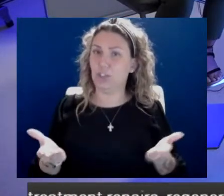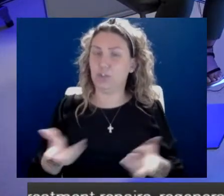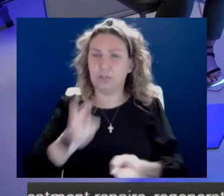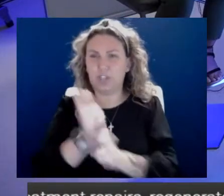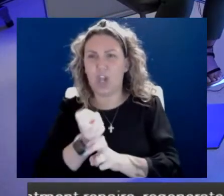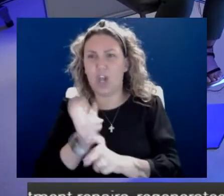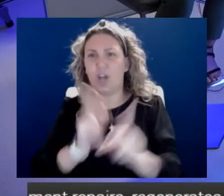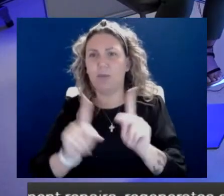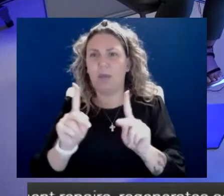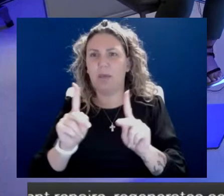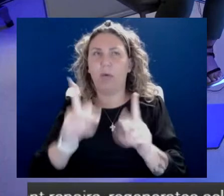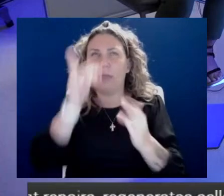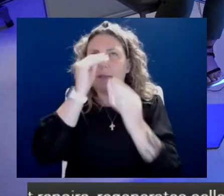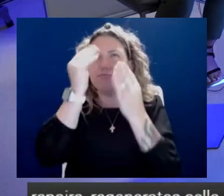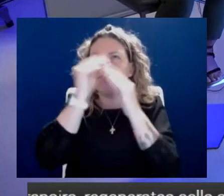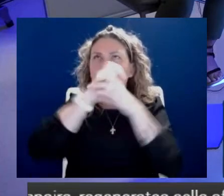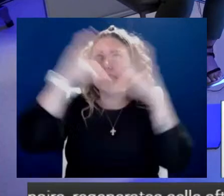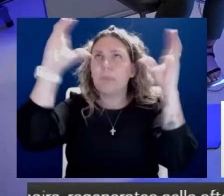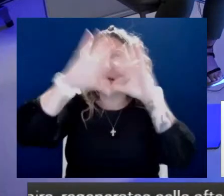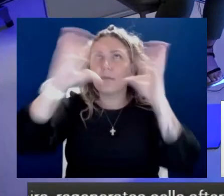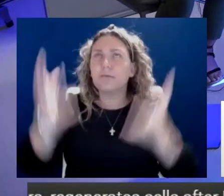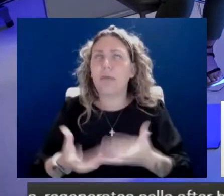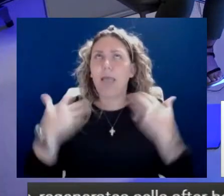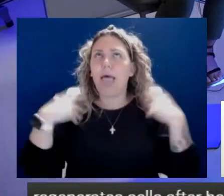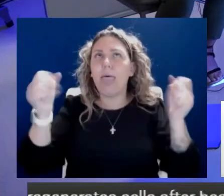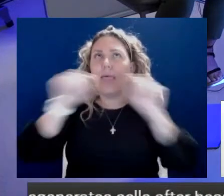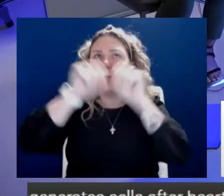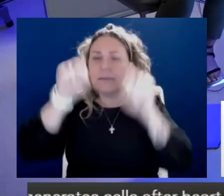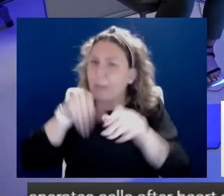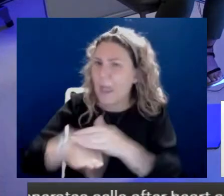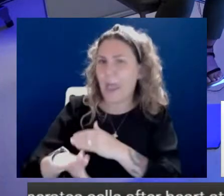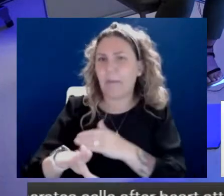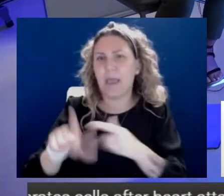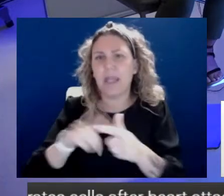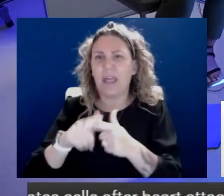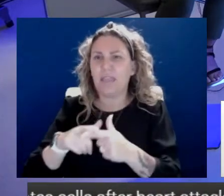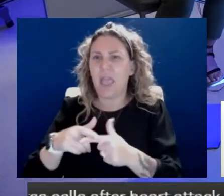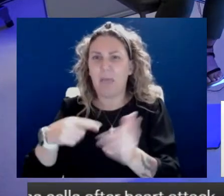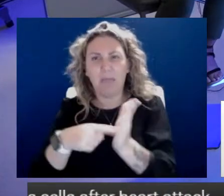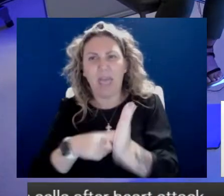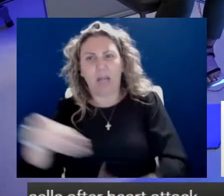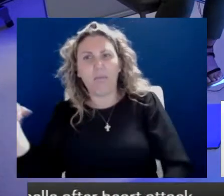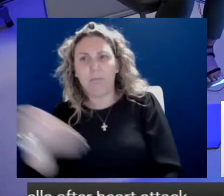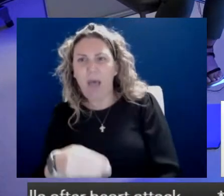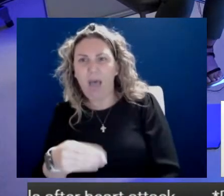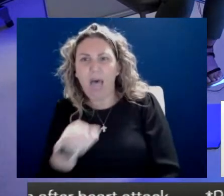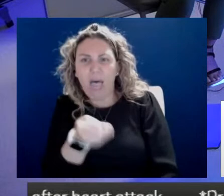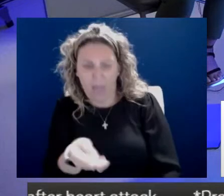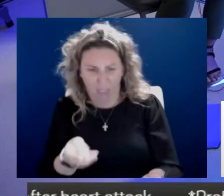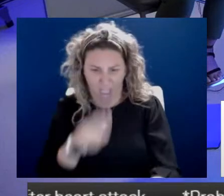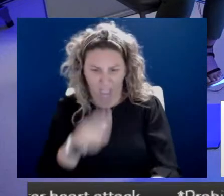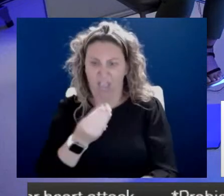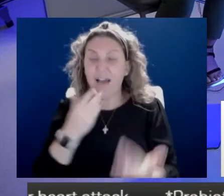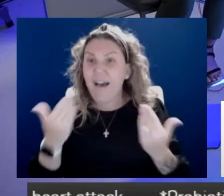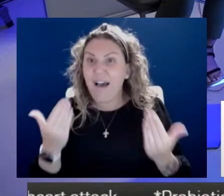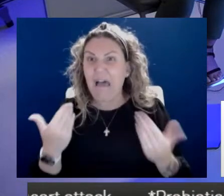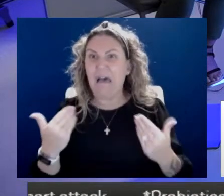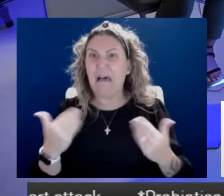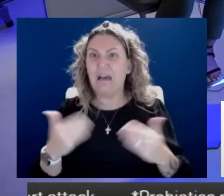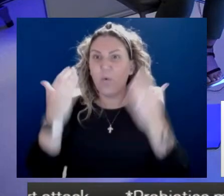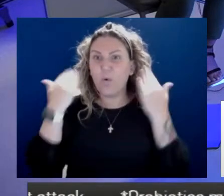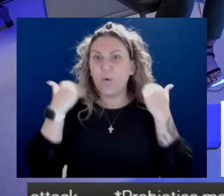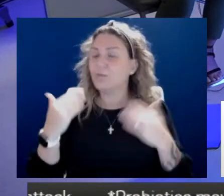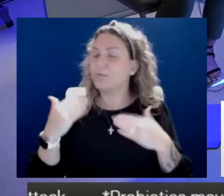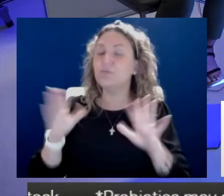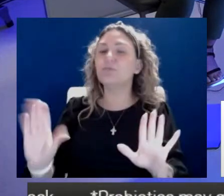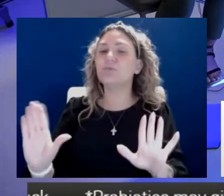health system overall in our country, it's like, come in and then we're going to stick you with a big bill and then you're on your own. And I think you're here to say, no, we're trying